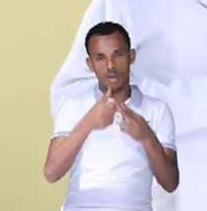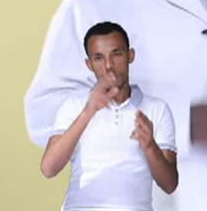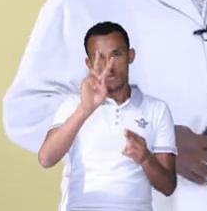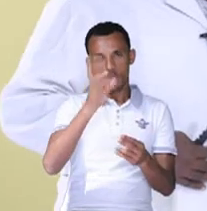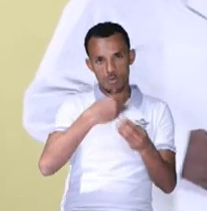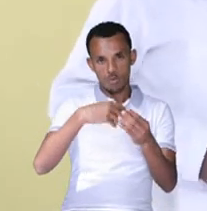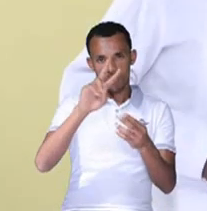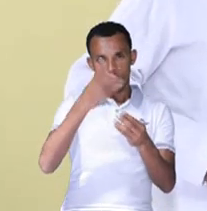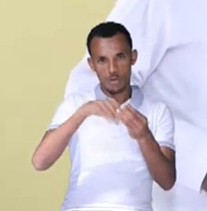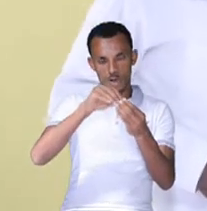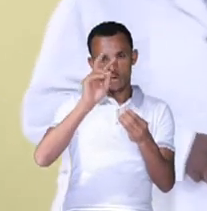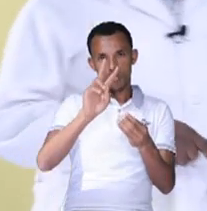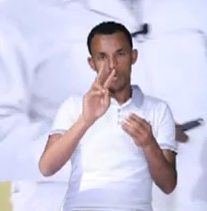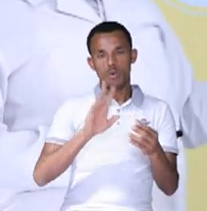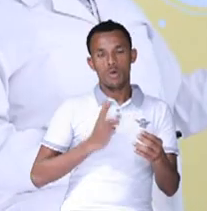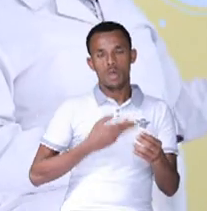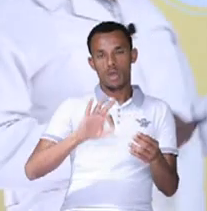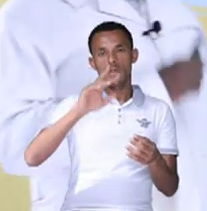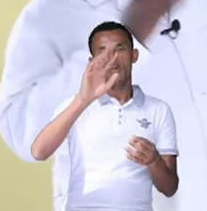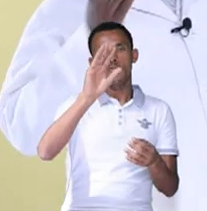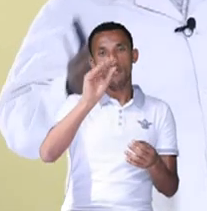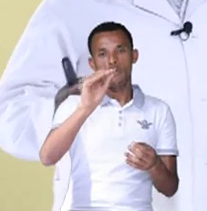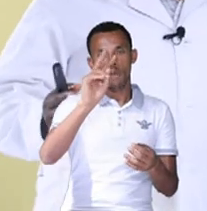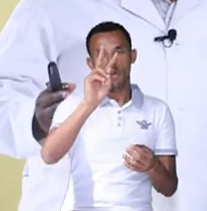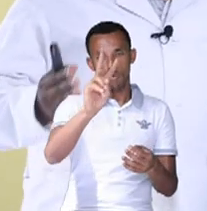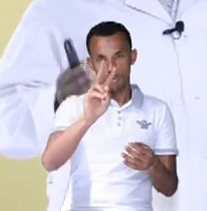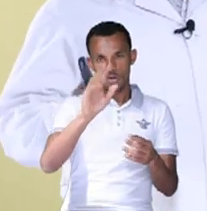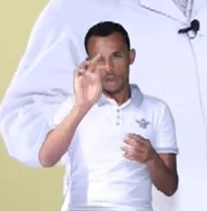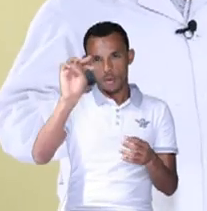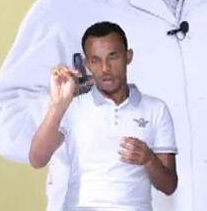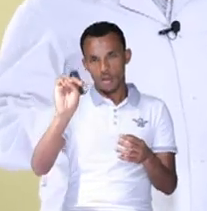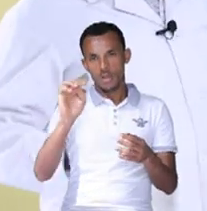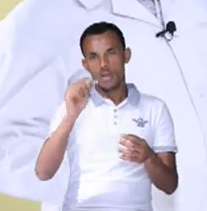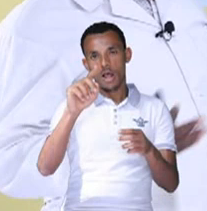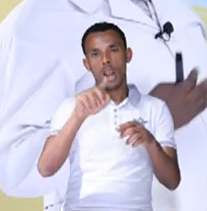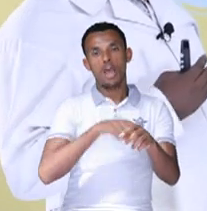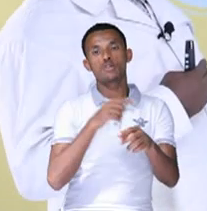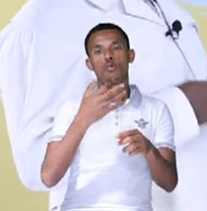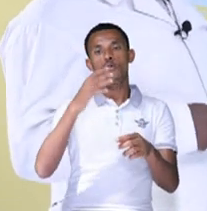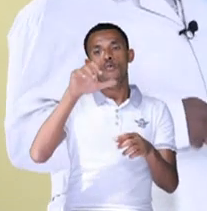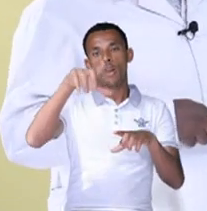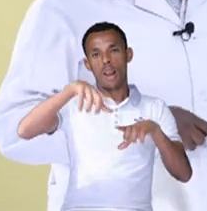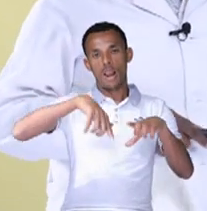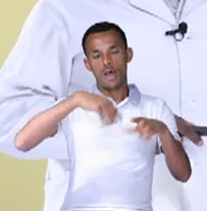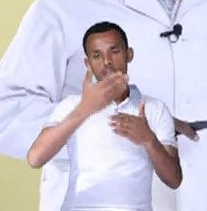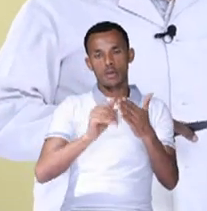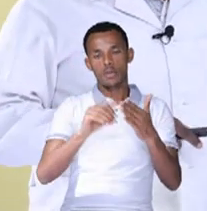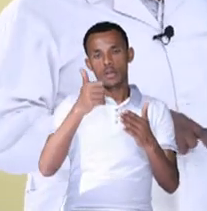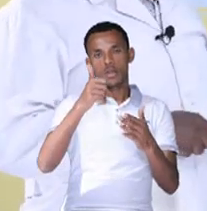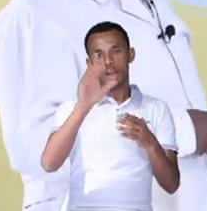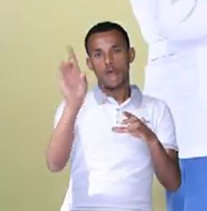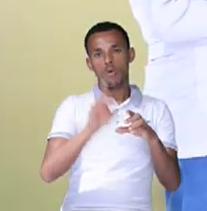plus 2, we get 52 centimeters, the length of the line segment, the diagonal of AC of